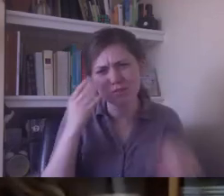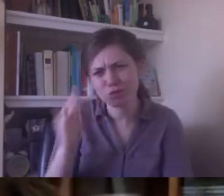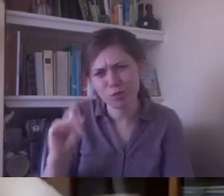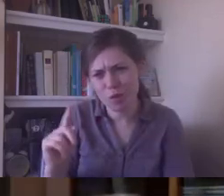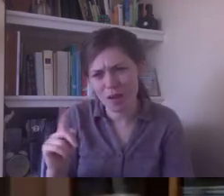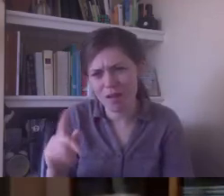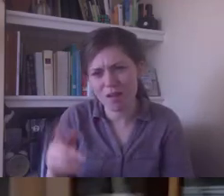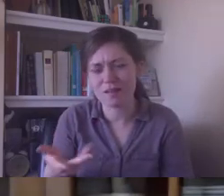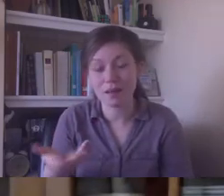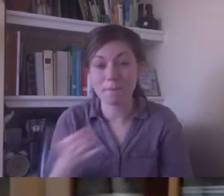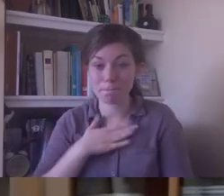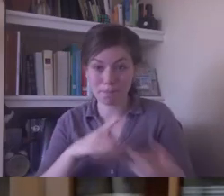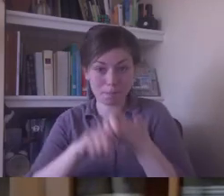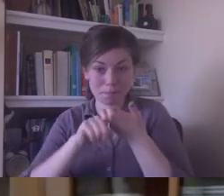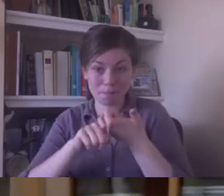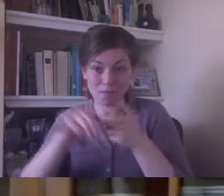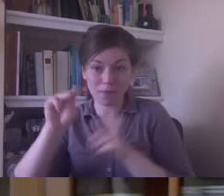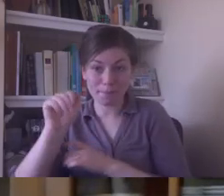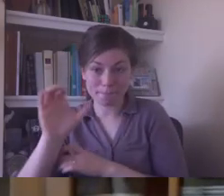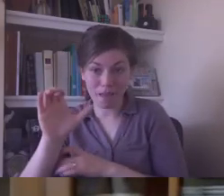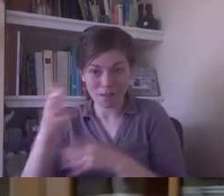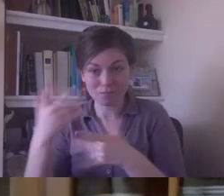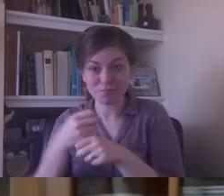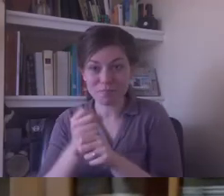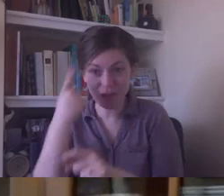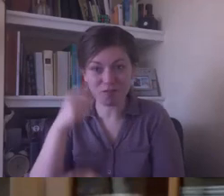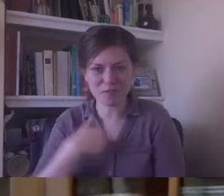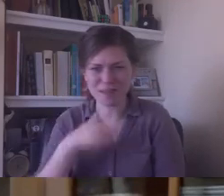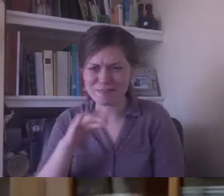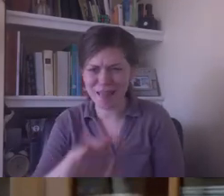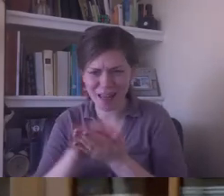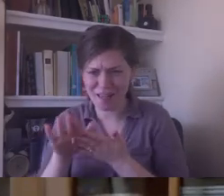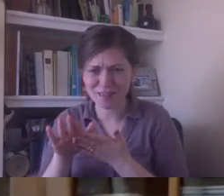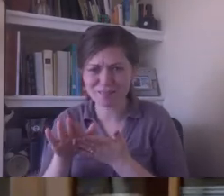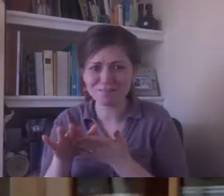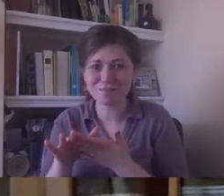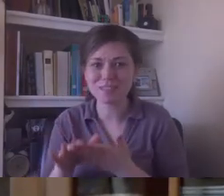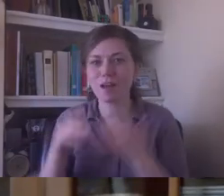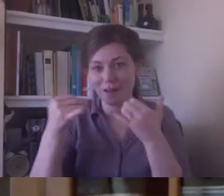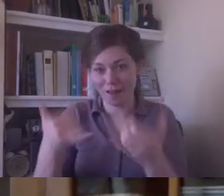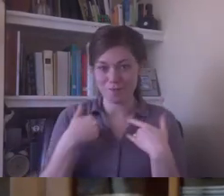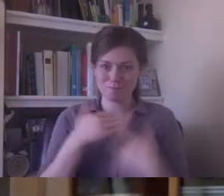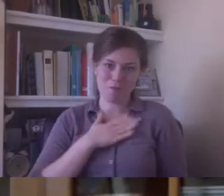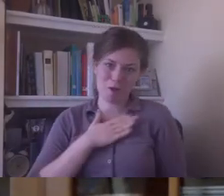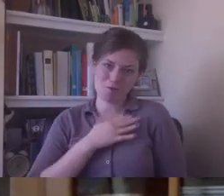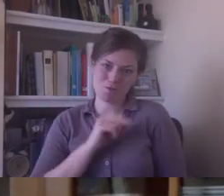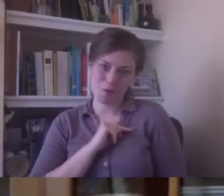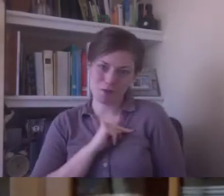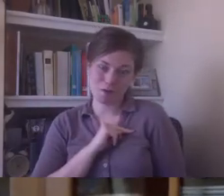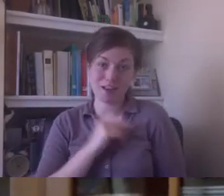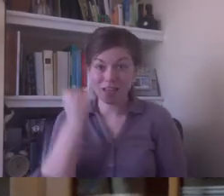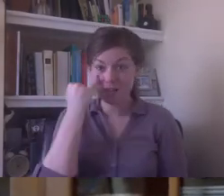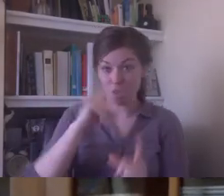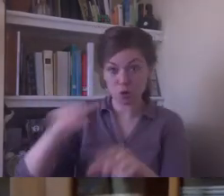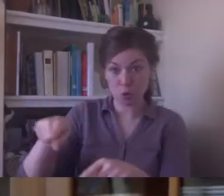those. My friend Mac made this outfit for me. Wasn't that the nicest thing? So now I have my own Norbert. I like to bring him with when I